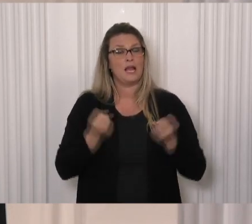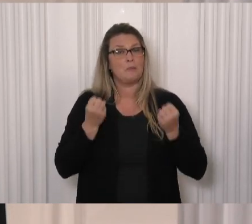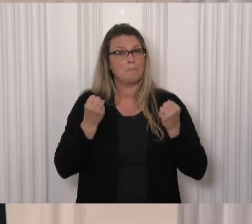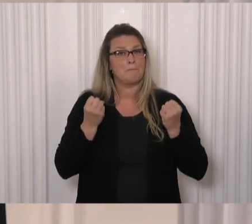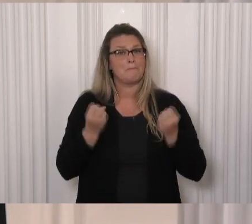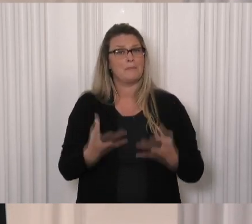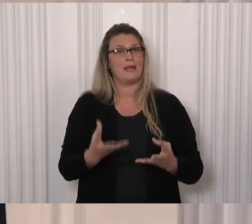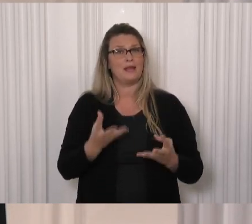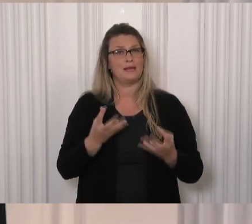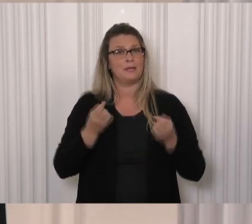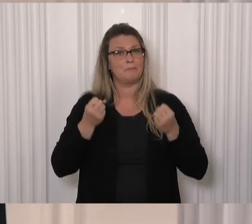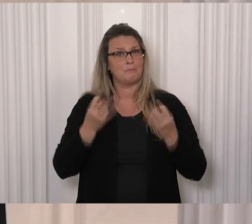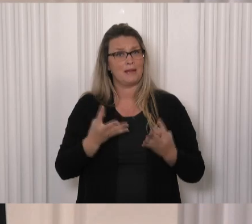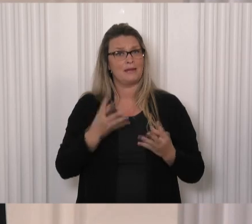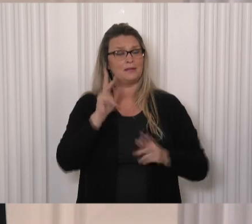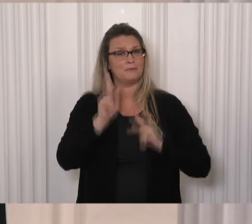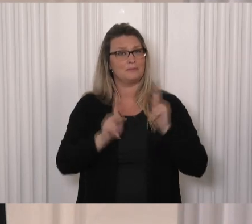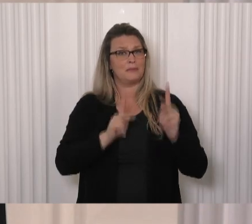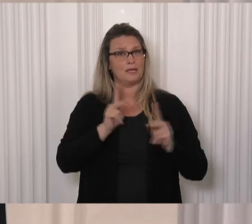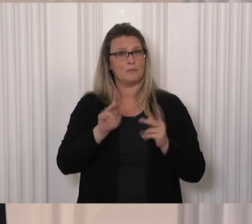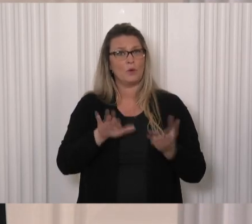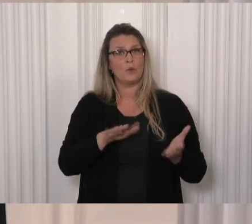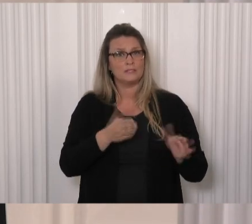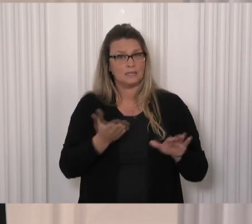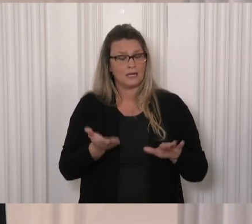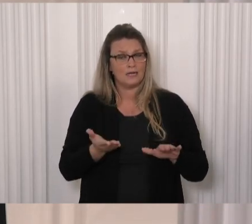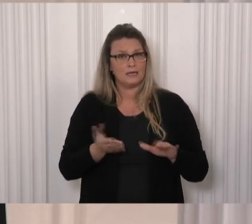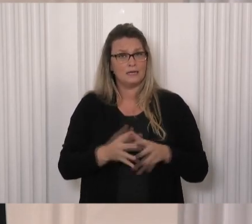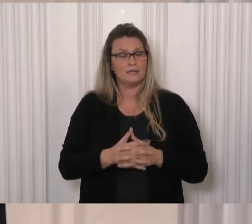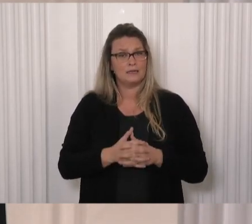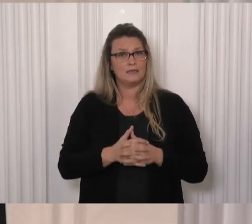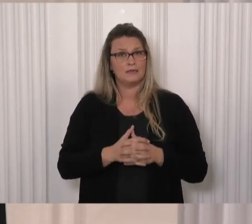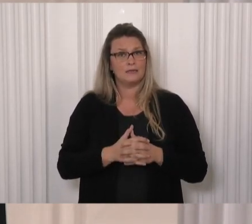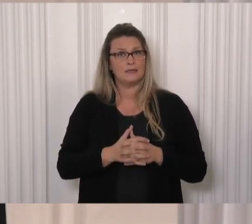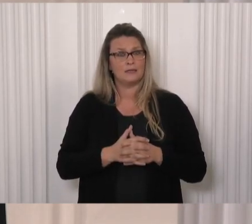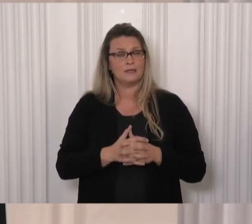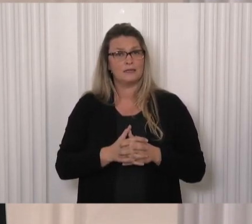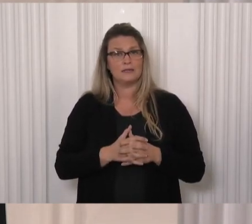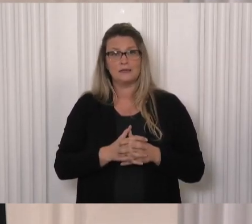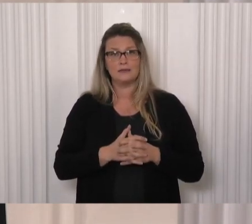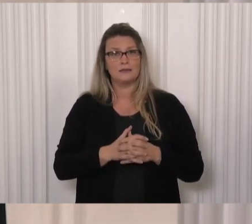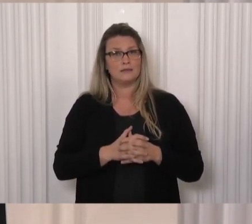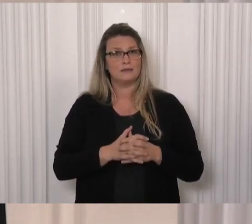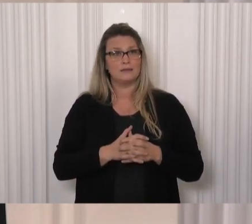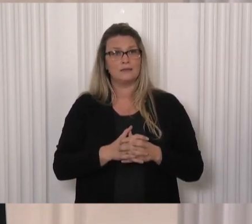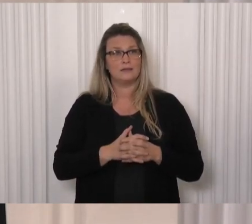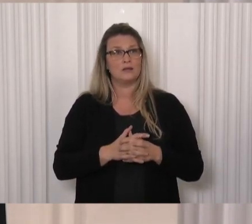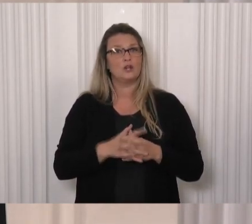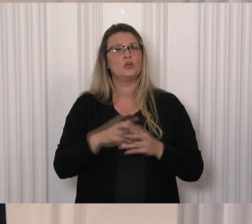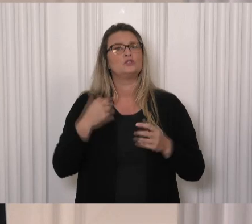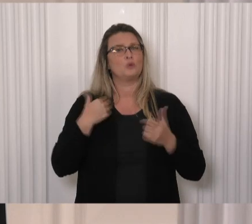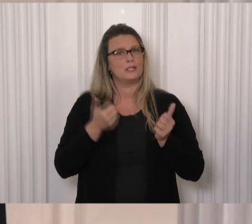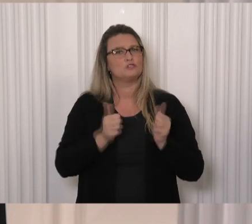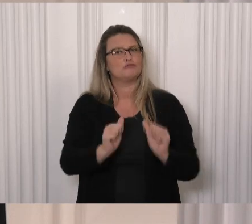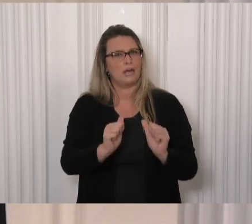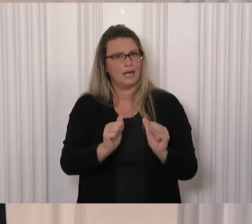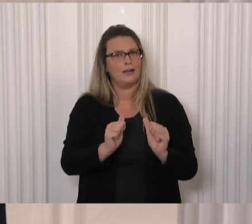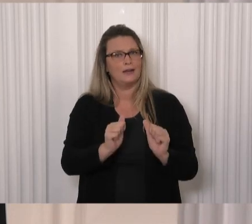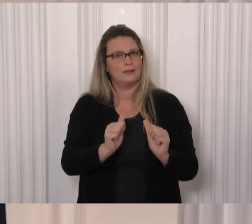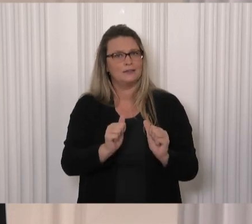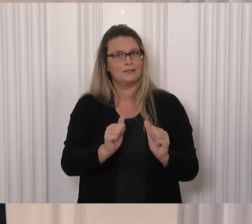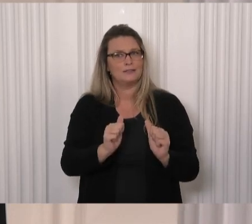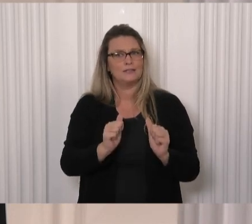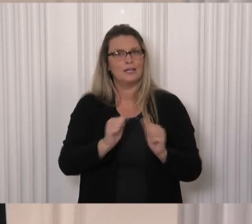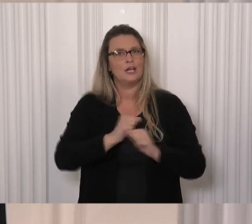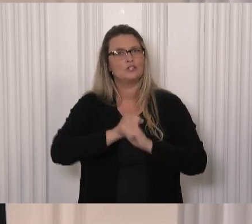many, many casualties, just what you're referring to right there. You know, so we try